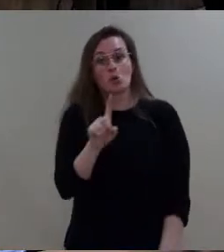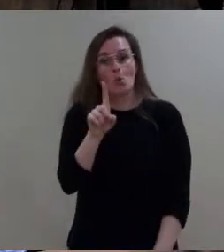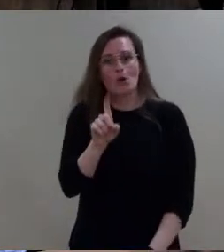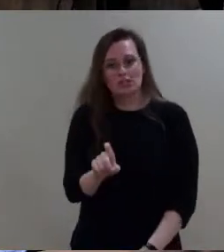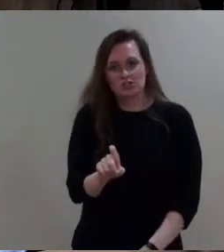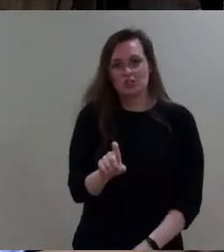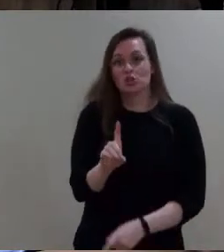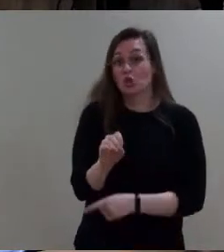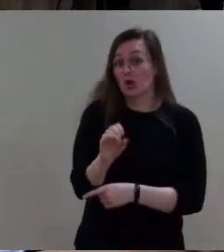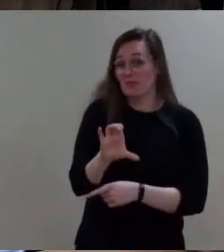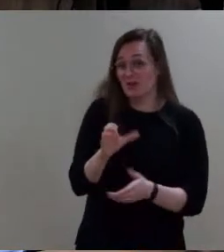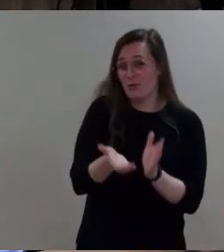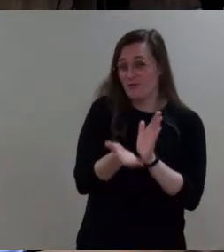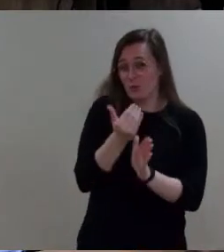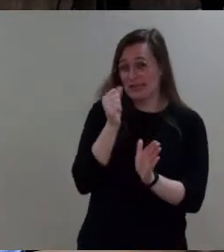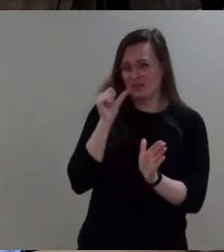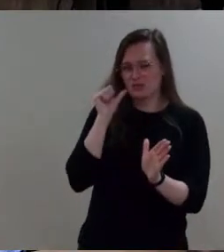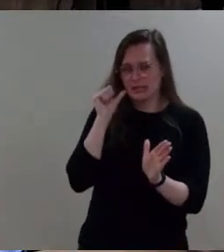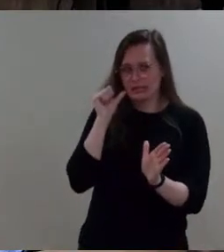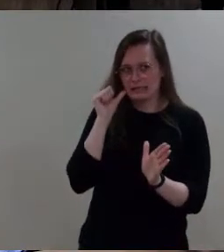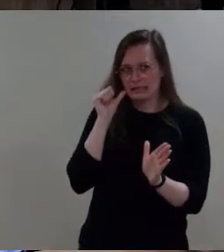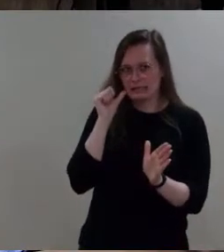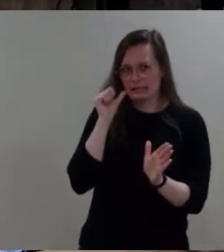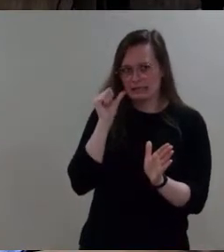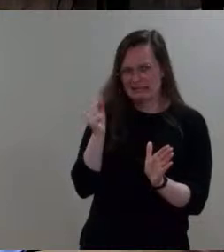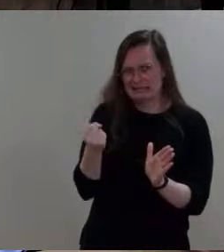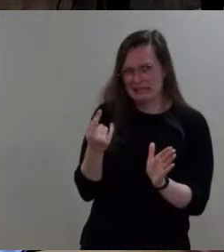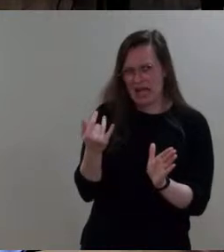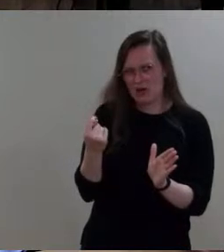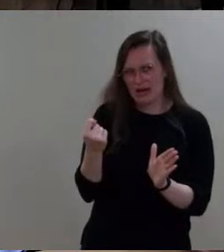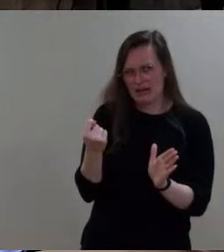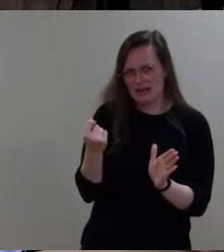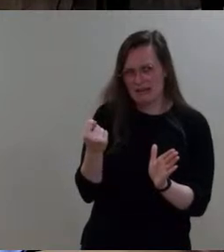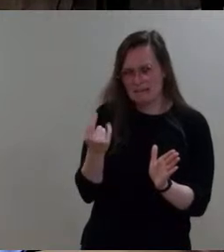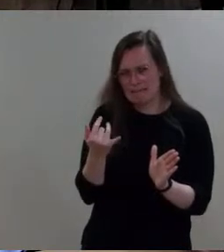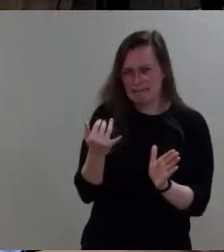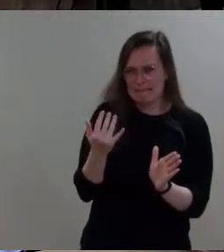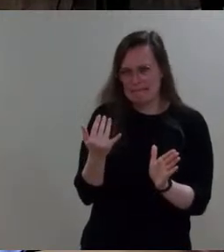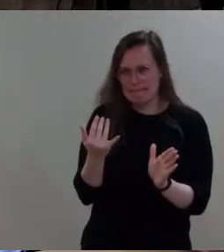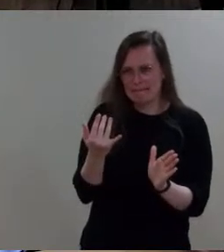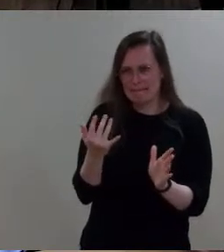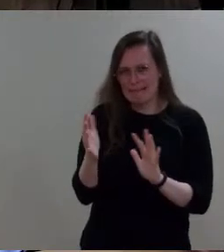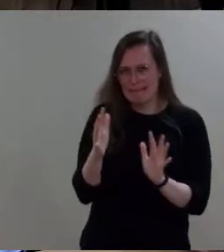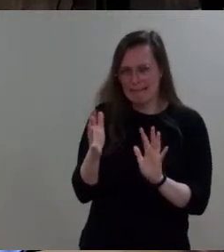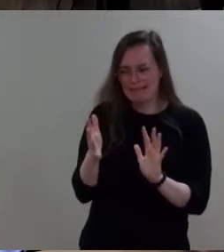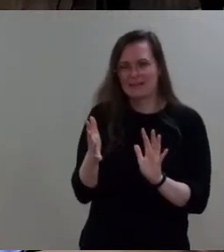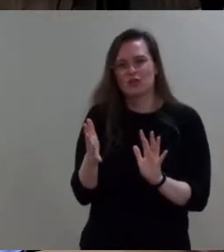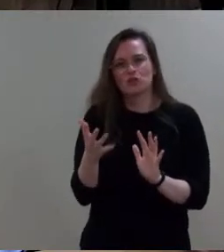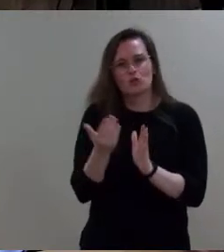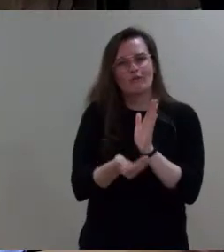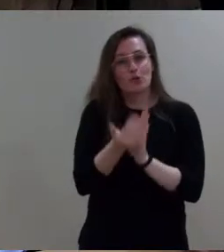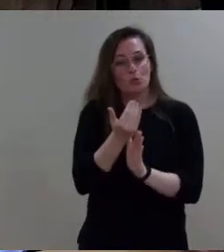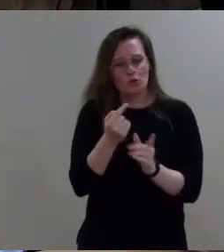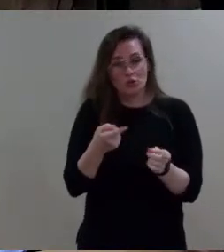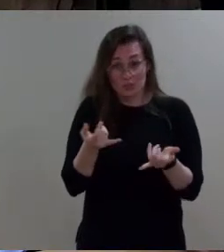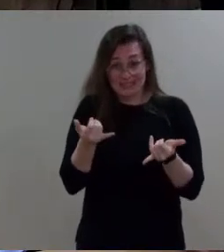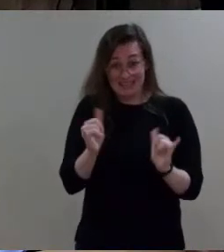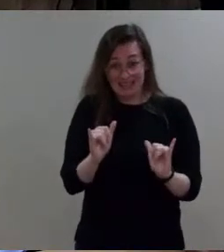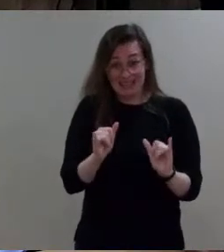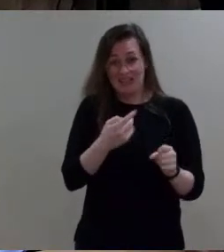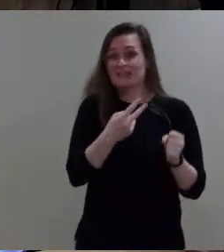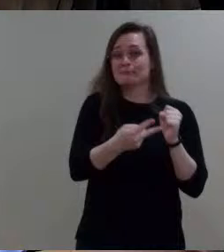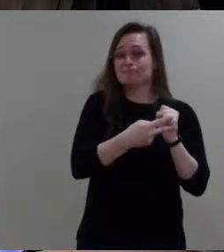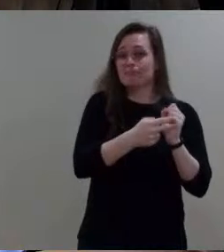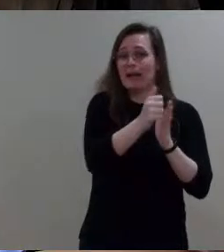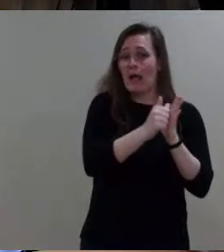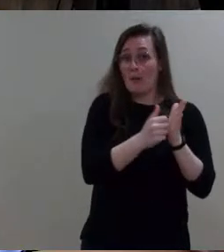we were reviewed yesterday, I think it was yesterday or Saturday, one day's running into the next. Are we still putting money in that reserve account? I know